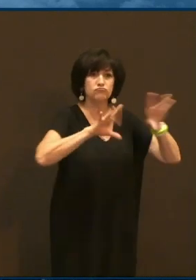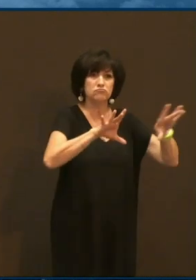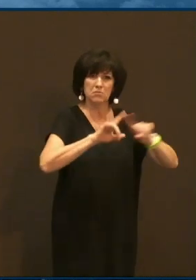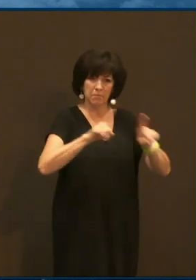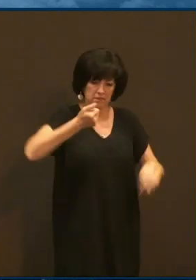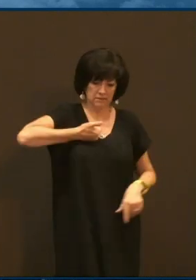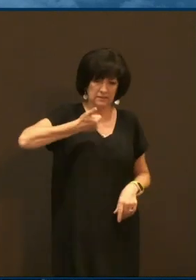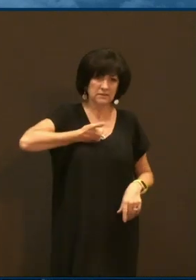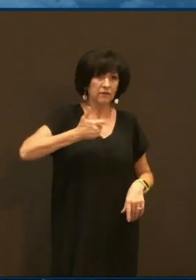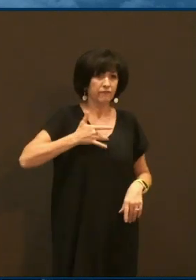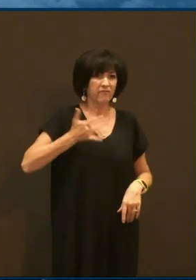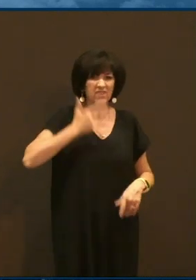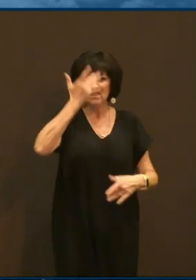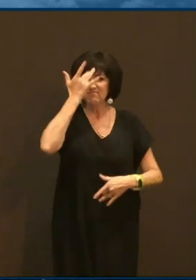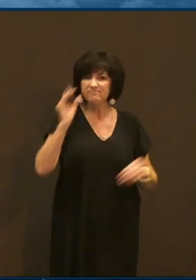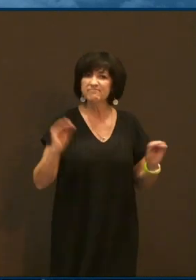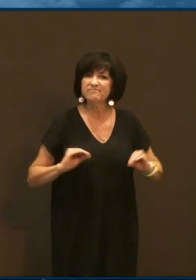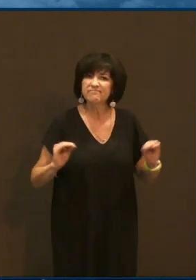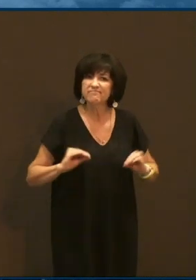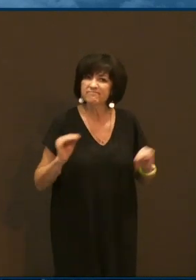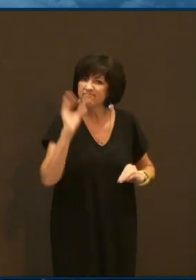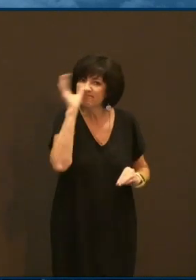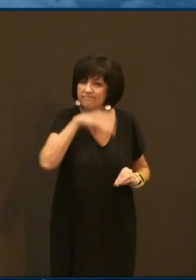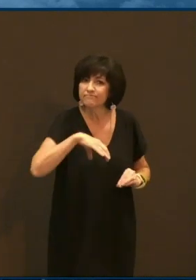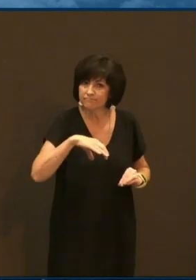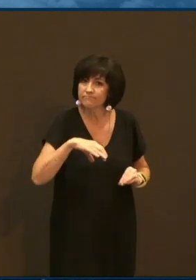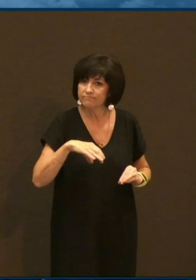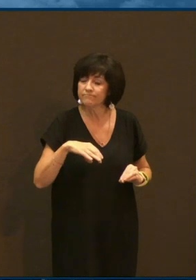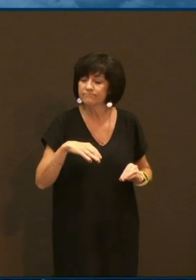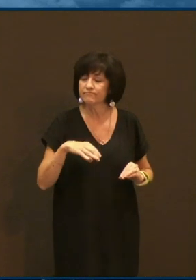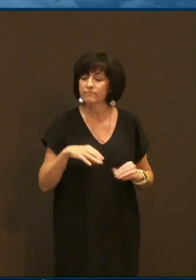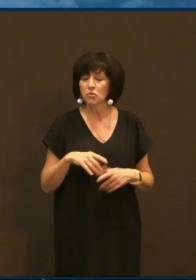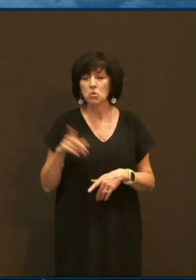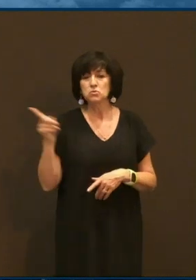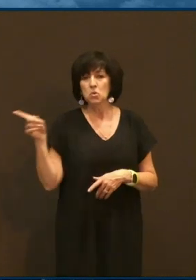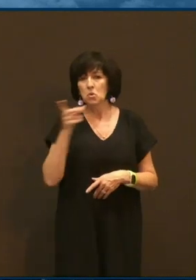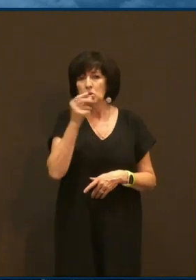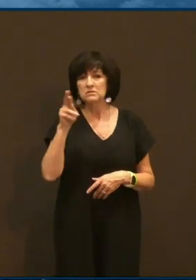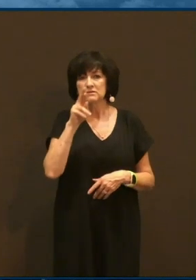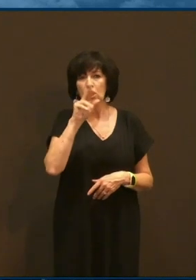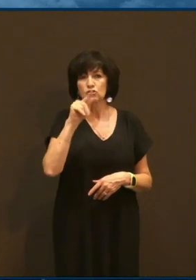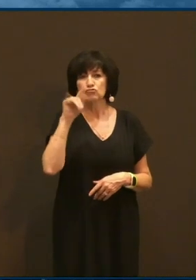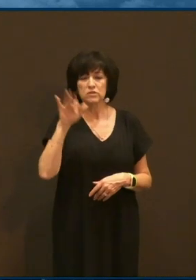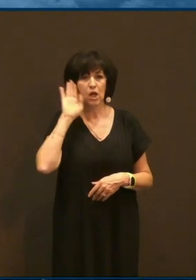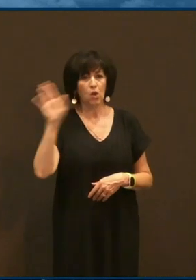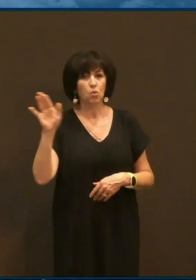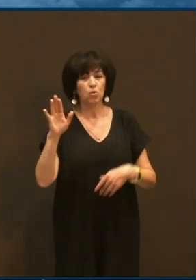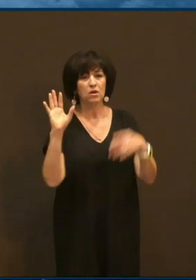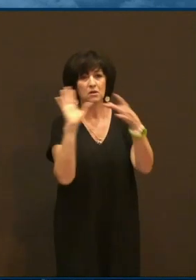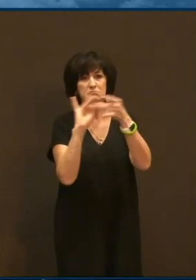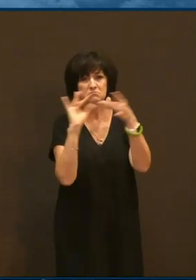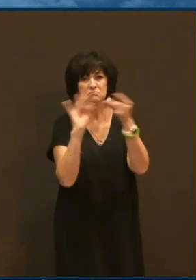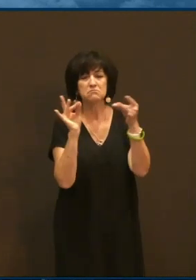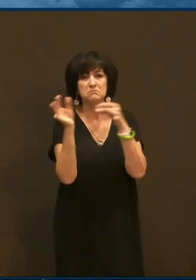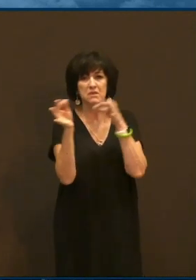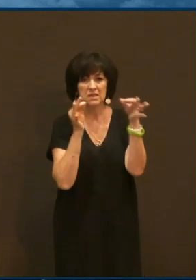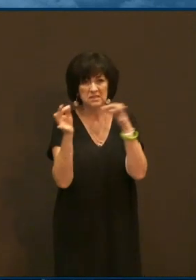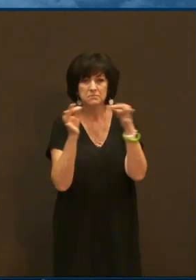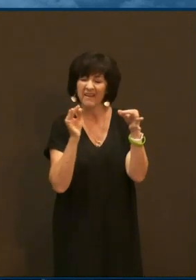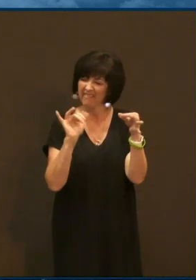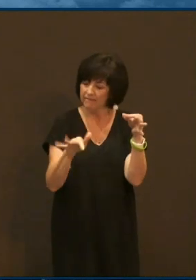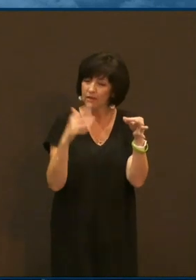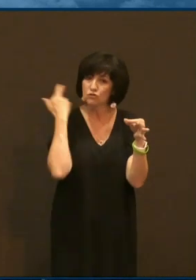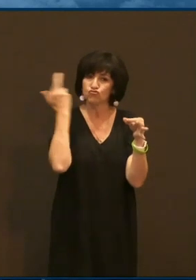obviously that's a big concern and a reason that we're emphasizing that everyone should be